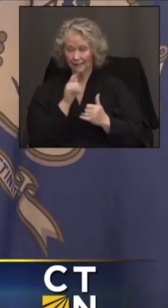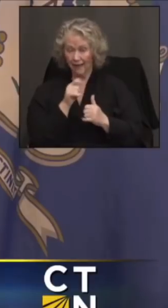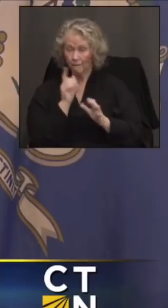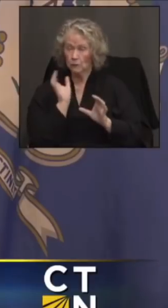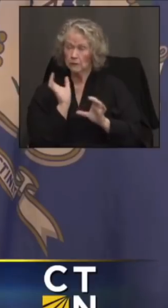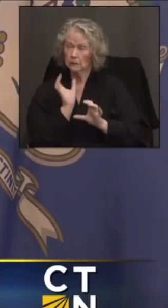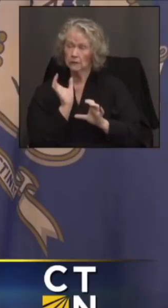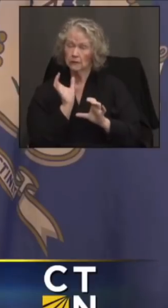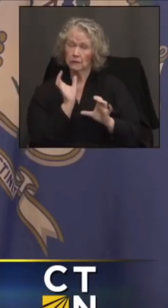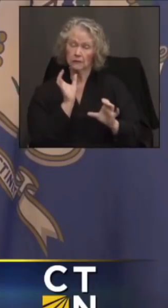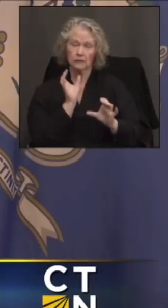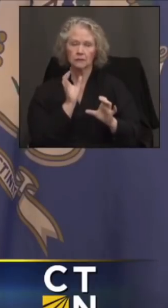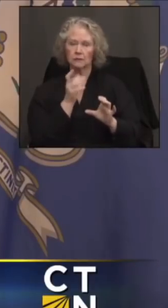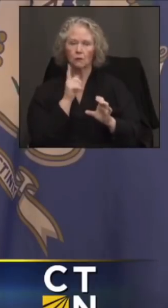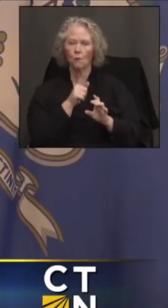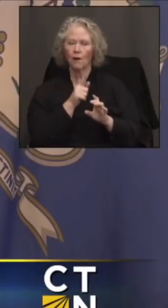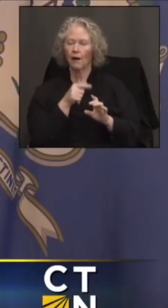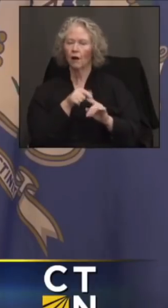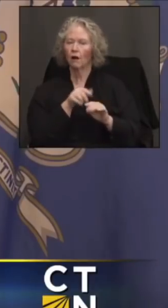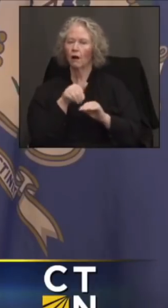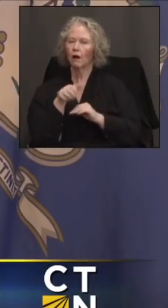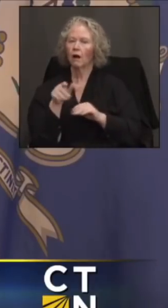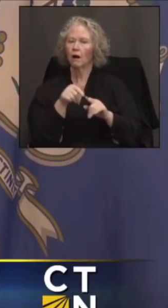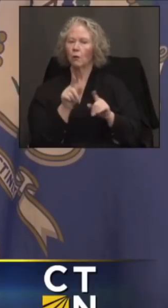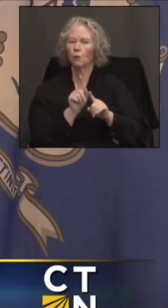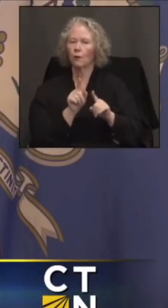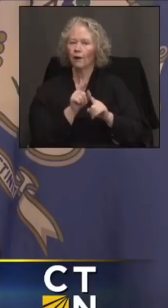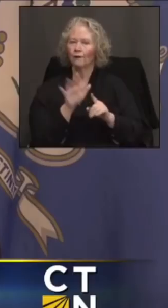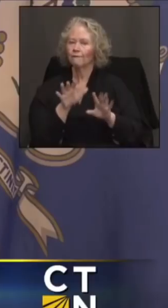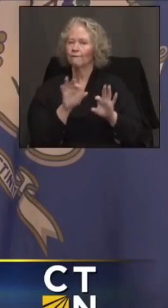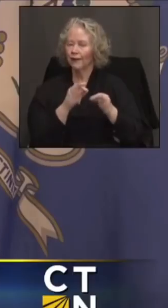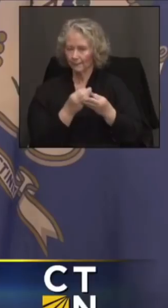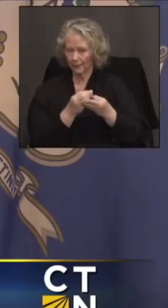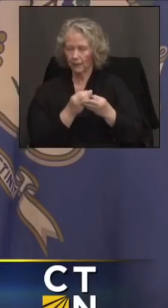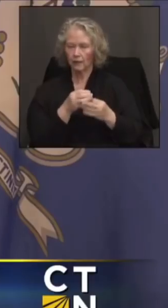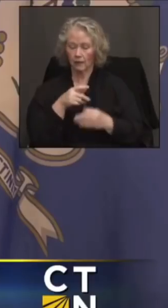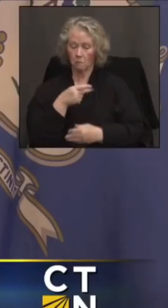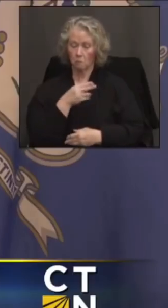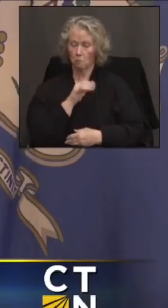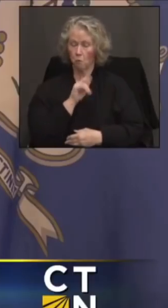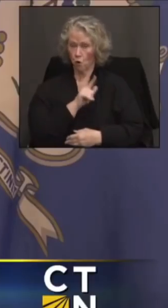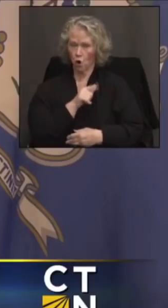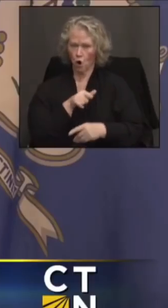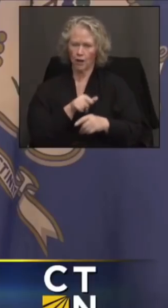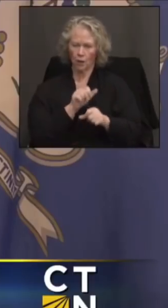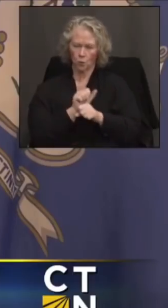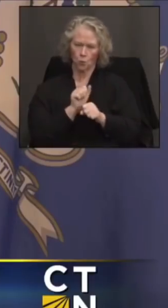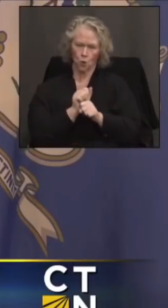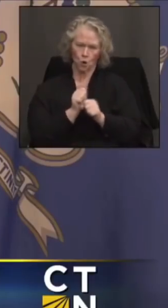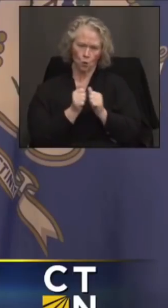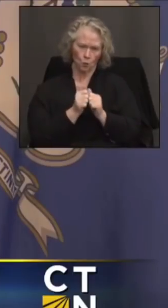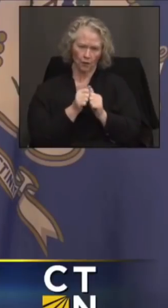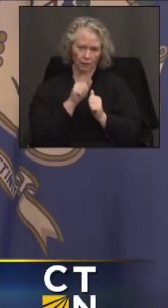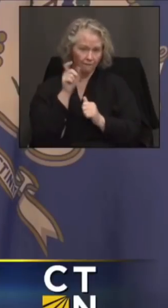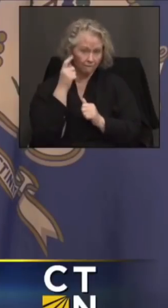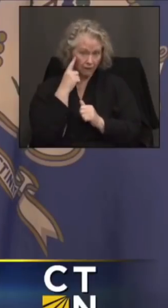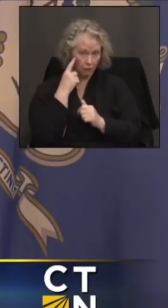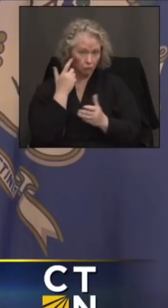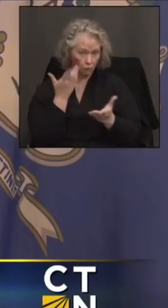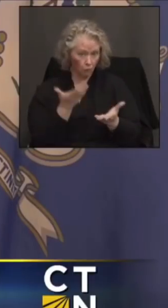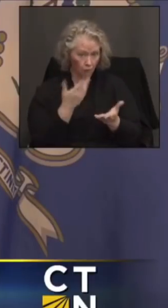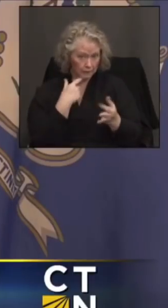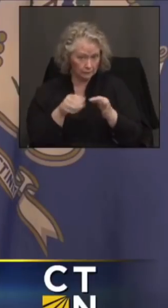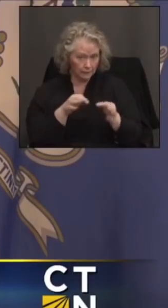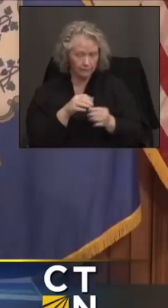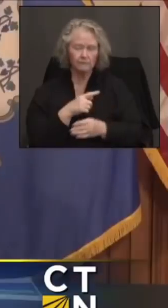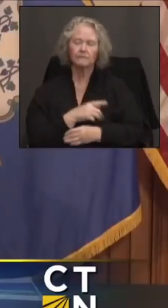the country. So it could take a little longer than that. Paul's going to be handling the negotiations with the federal government. Paul, anything to add? Yeah, I